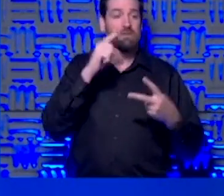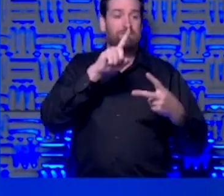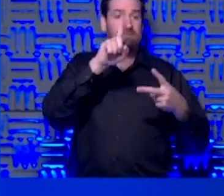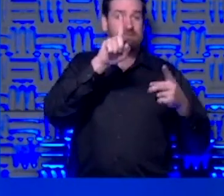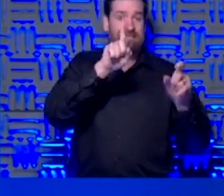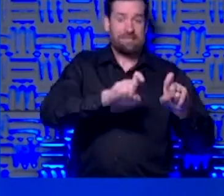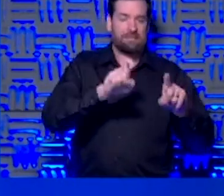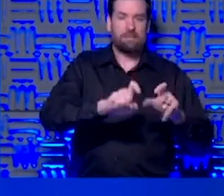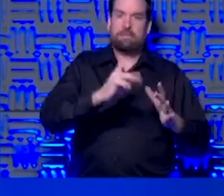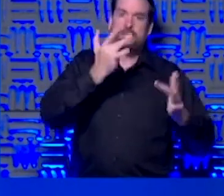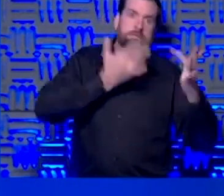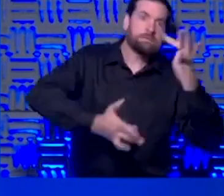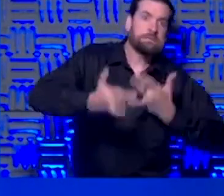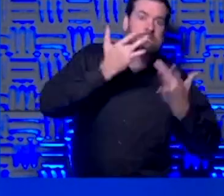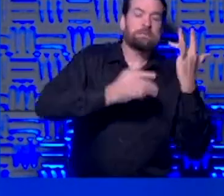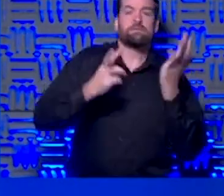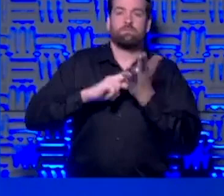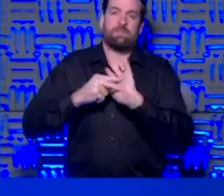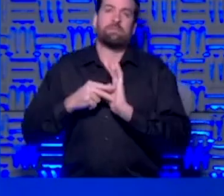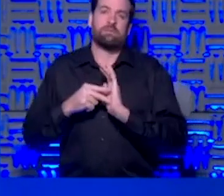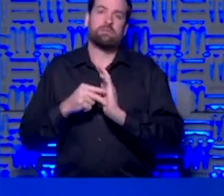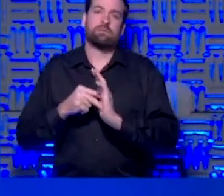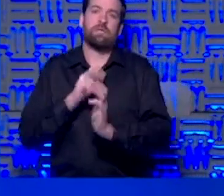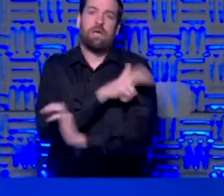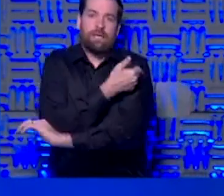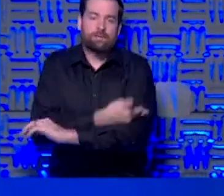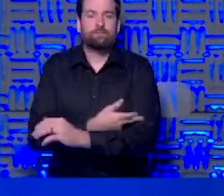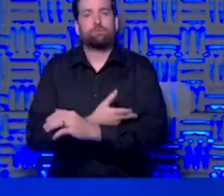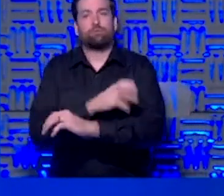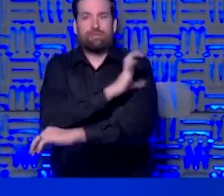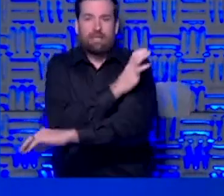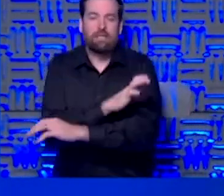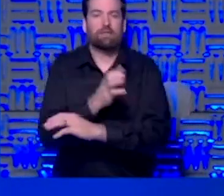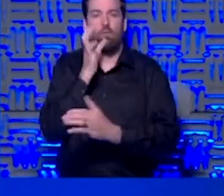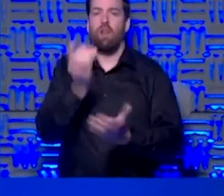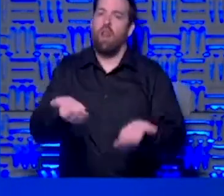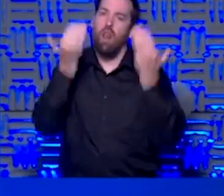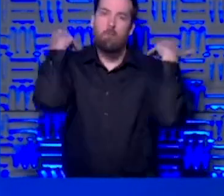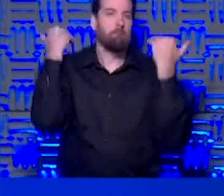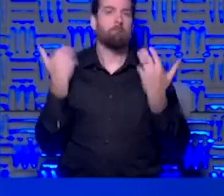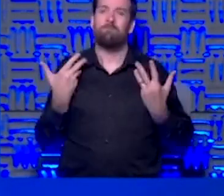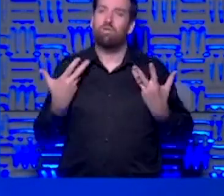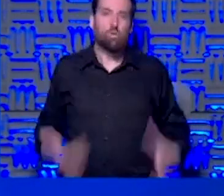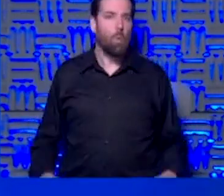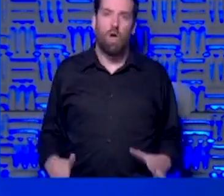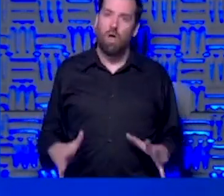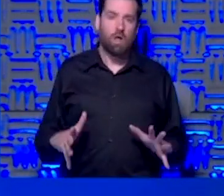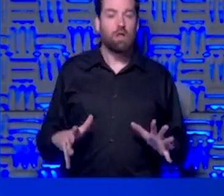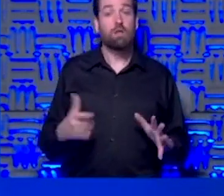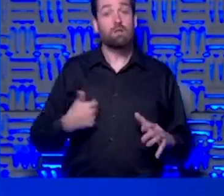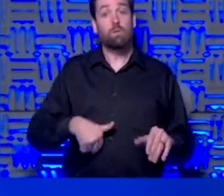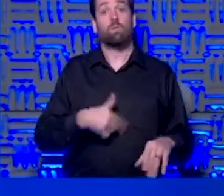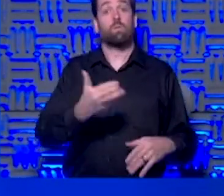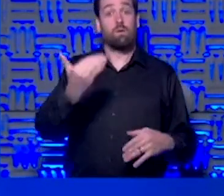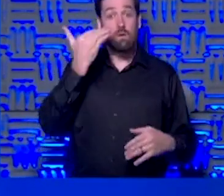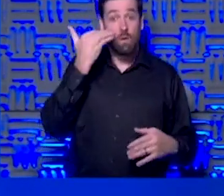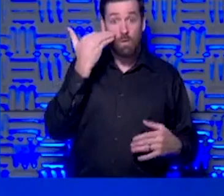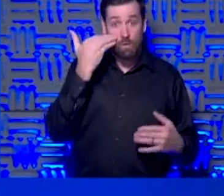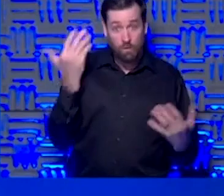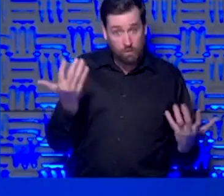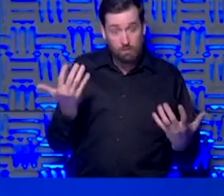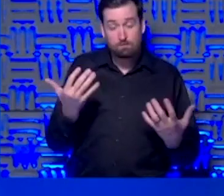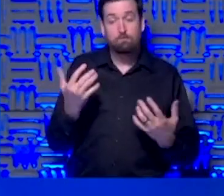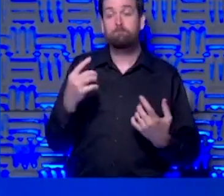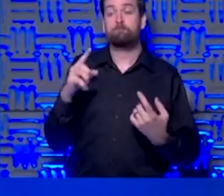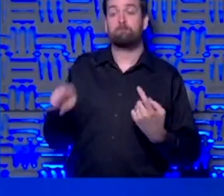overwhelmed, health systems are going to get overwhelmed. Yep. Those two things are going to travel together, and you don't want to be in that situation, because what we know is